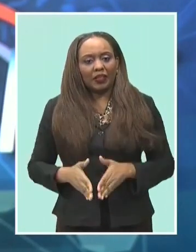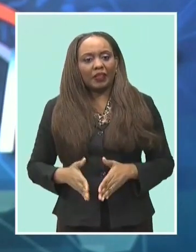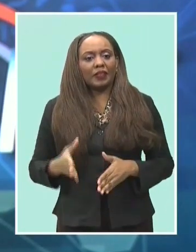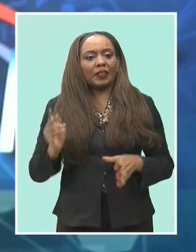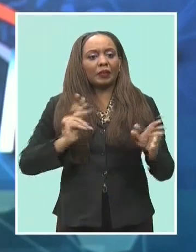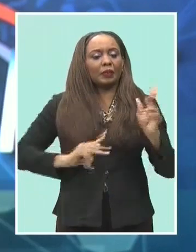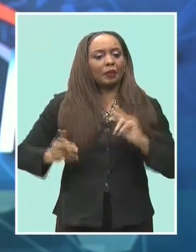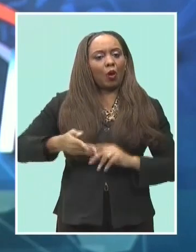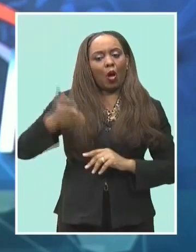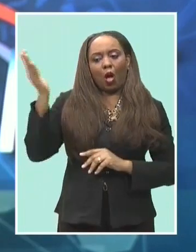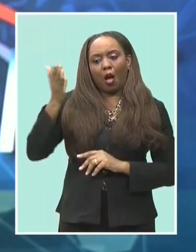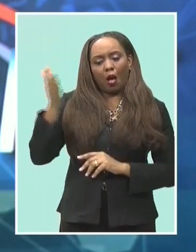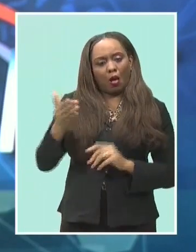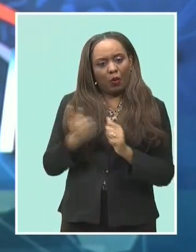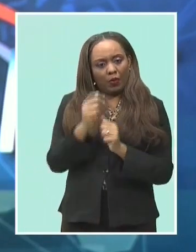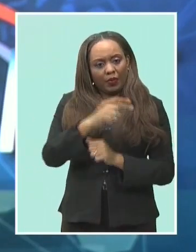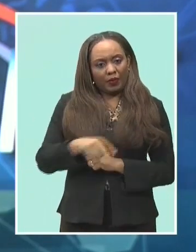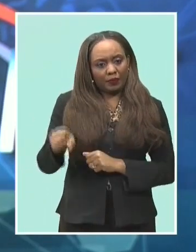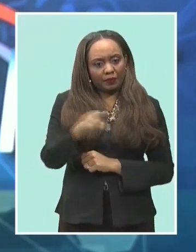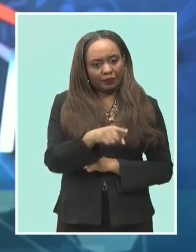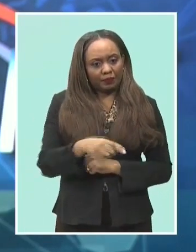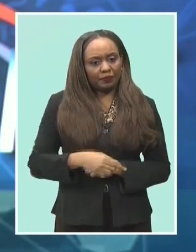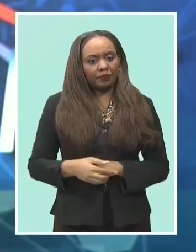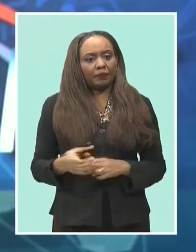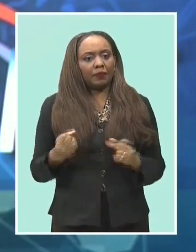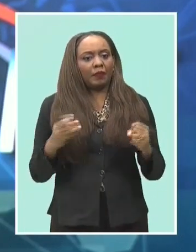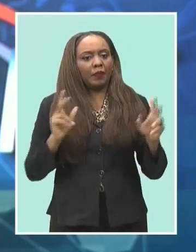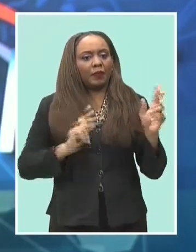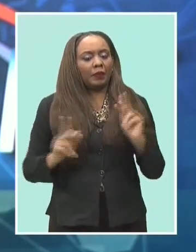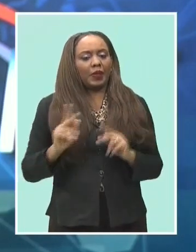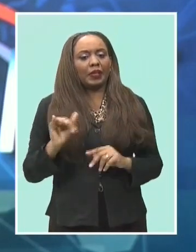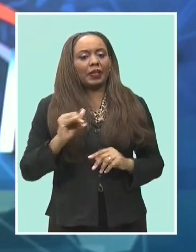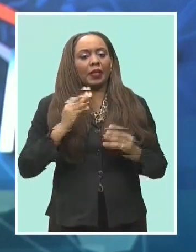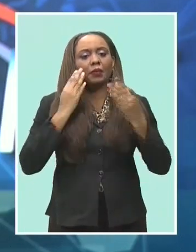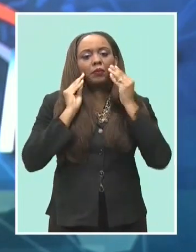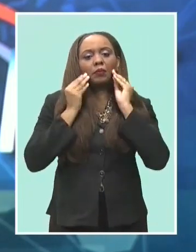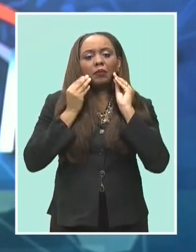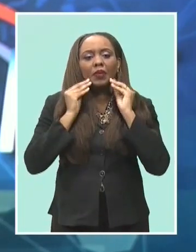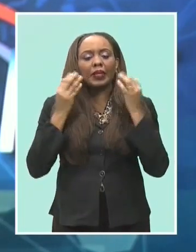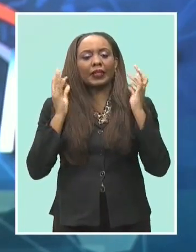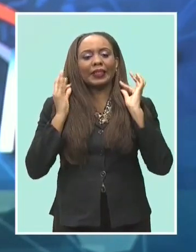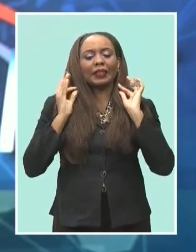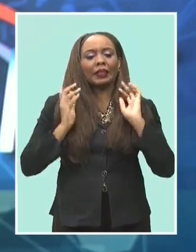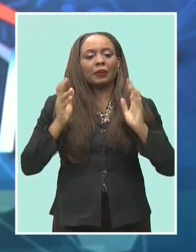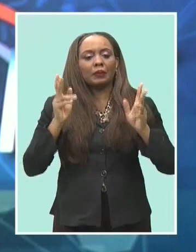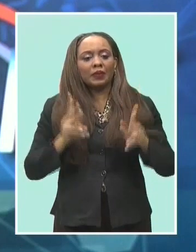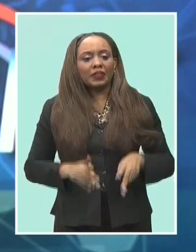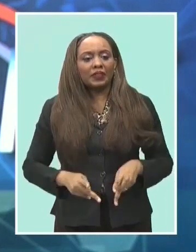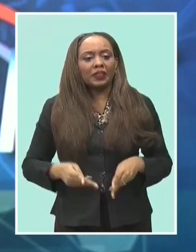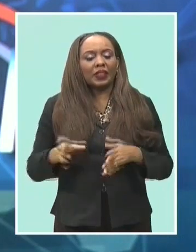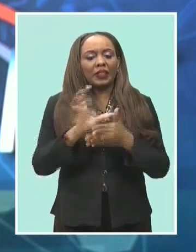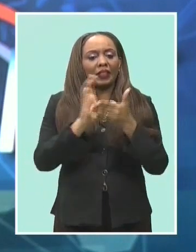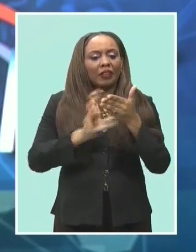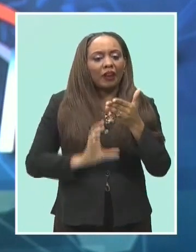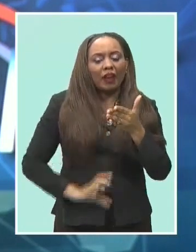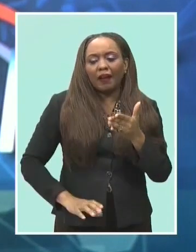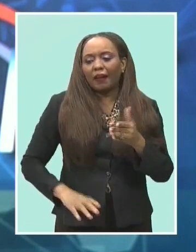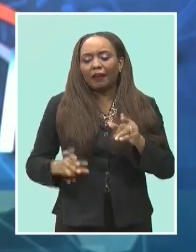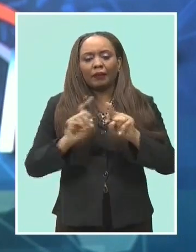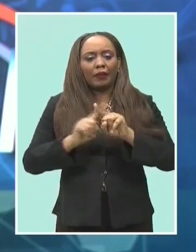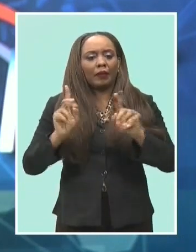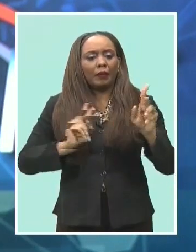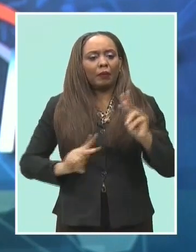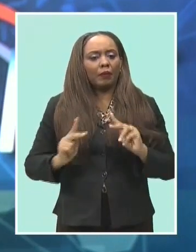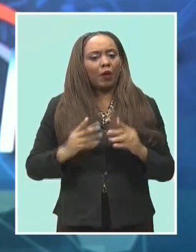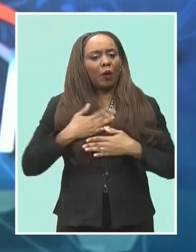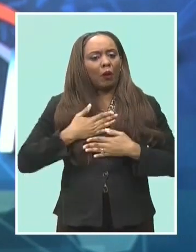weak areas. Mrs. Marshall Harris says several facilitators, including a cosmetologist, a landscaper and a craftsman, have